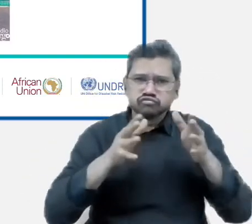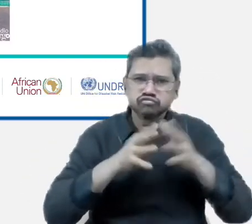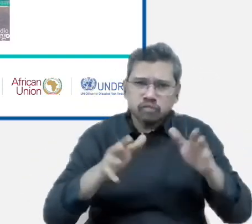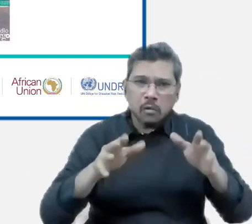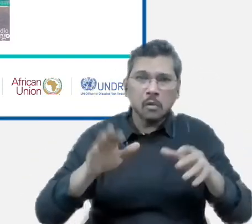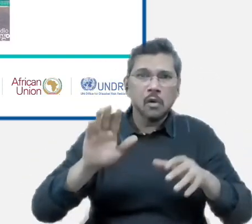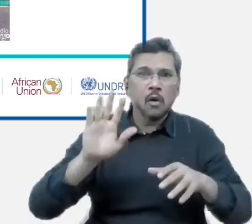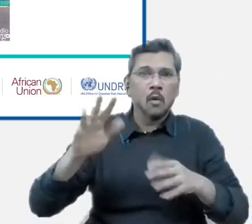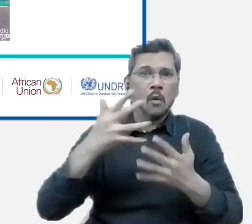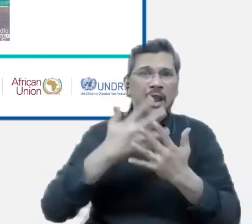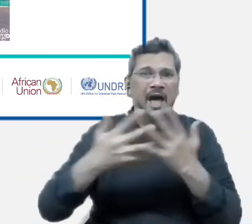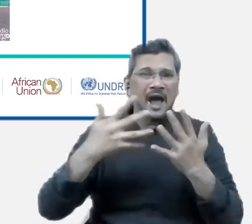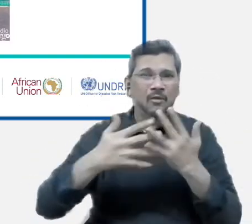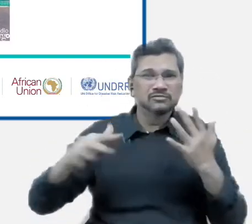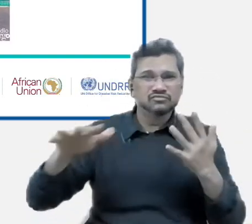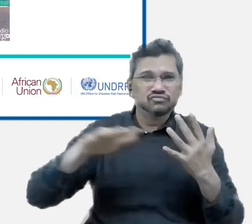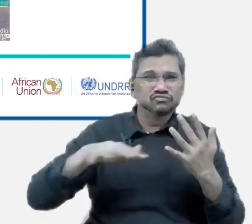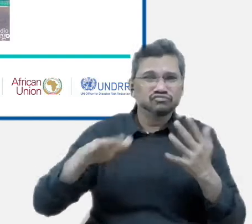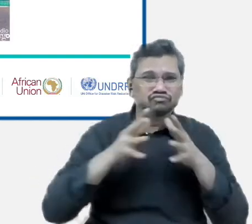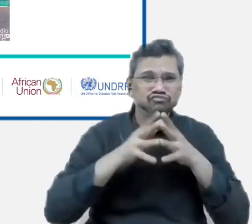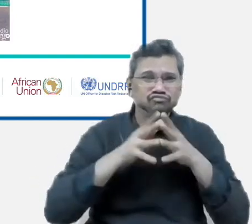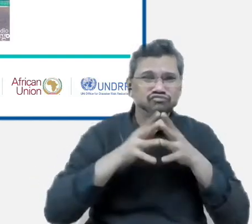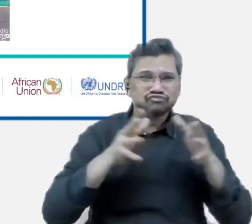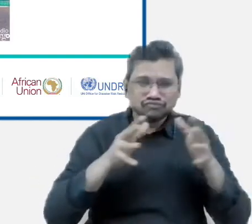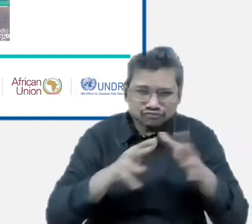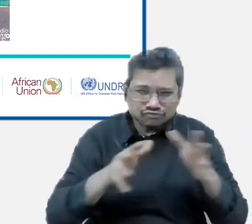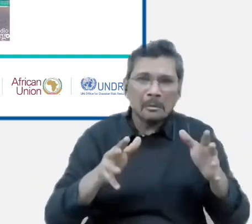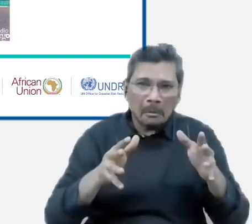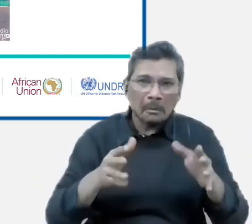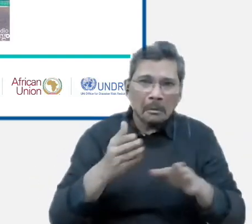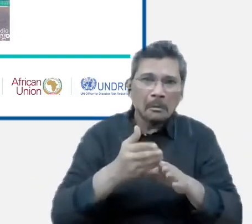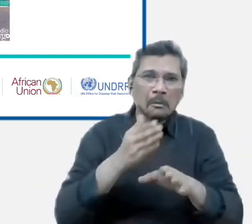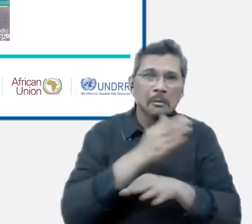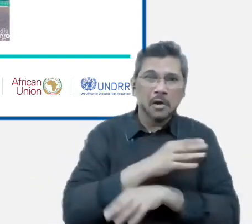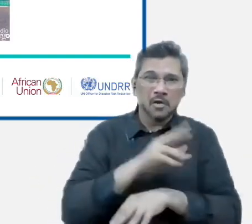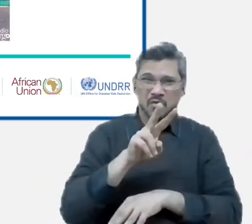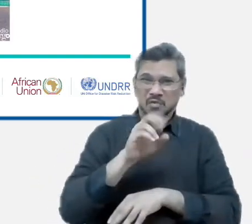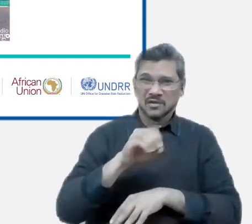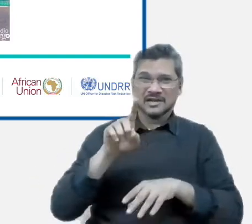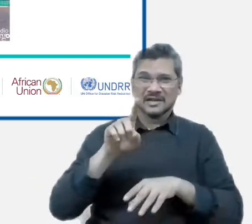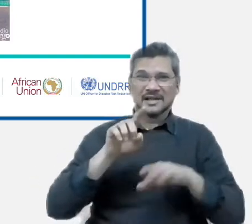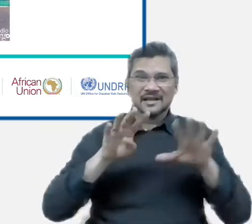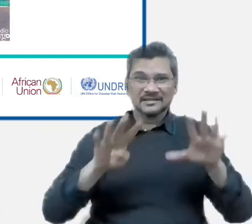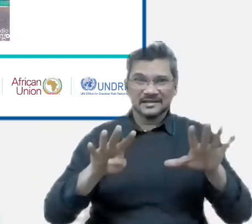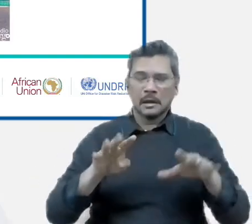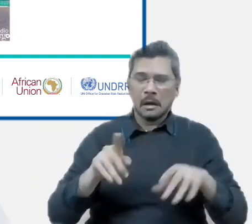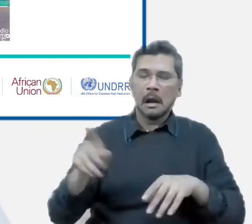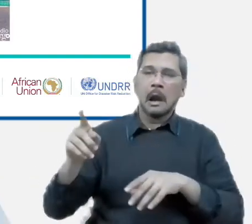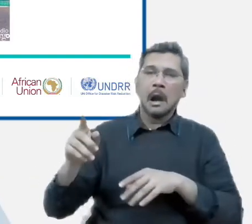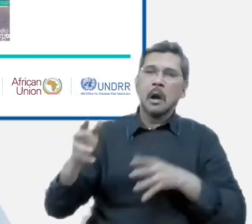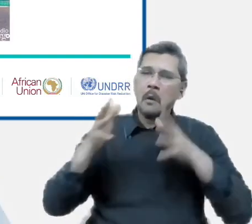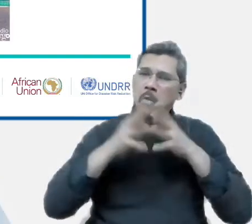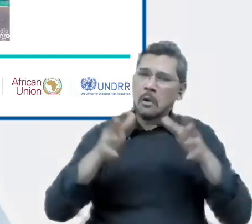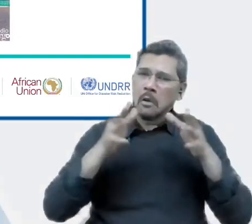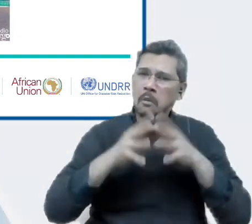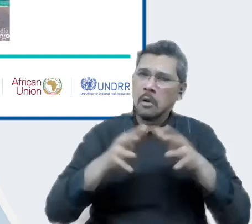through Radio Ergo in the local language, speaking to the potential of high rain. And on the basis of that forecast, he took action